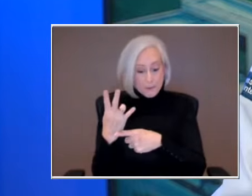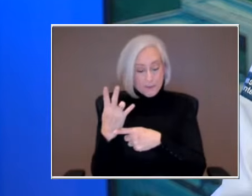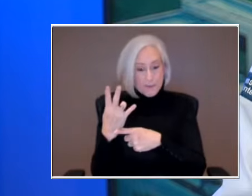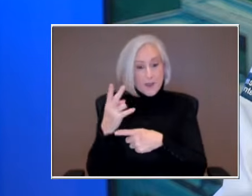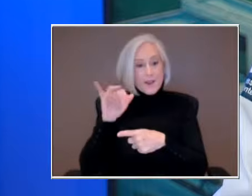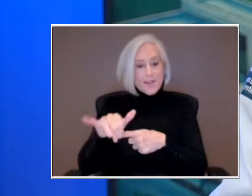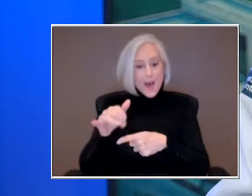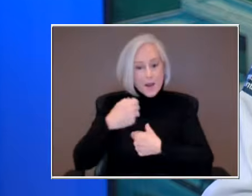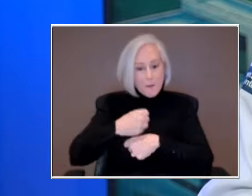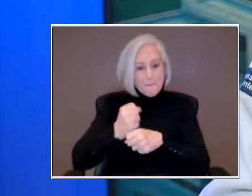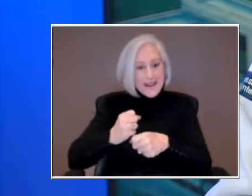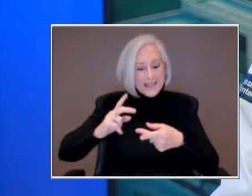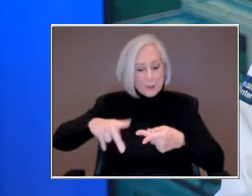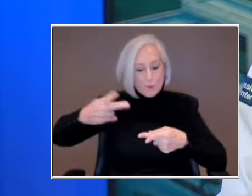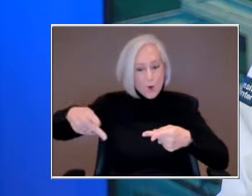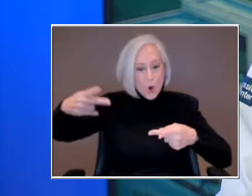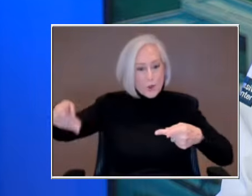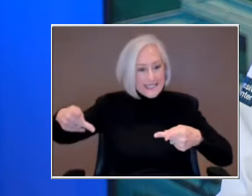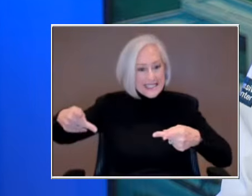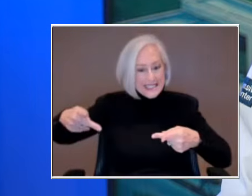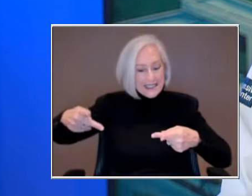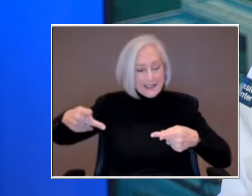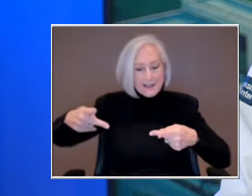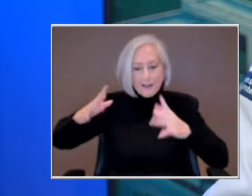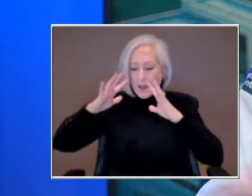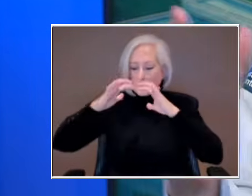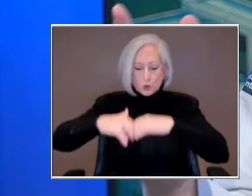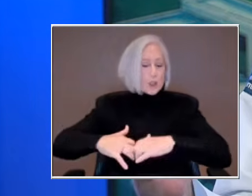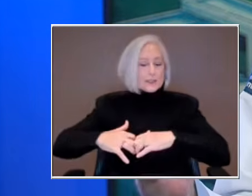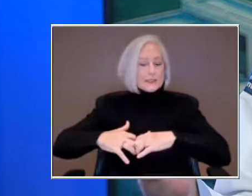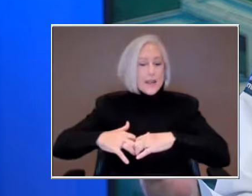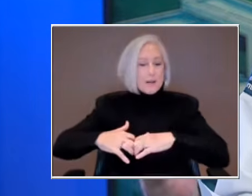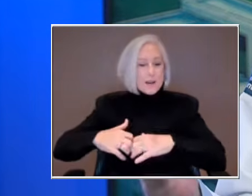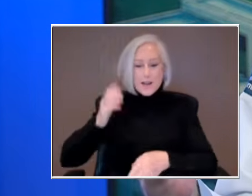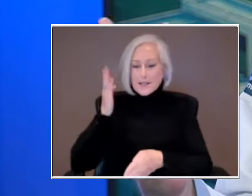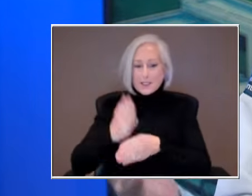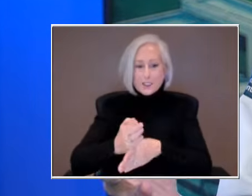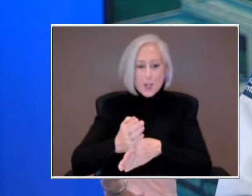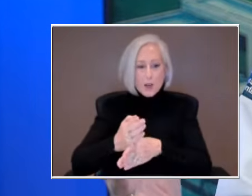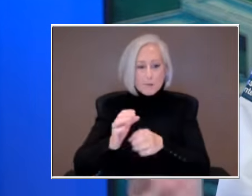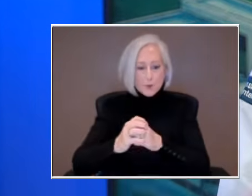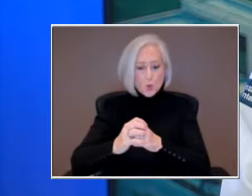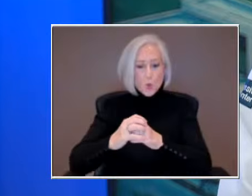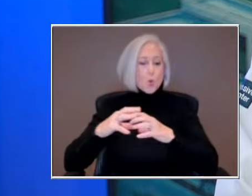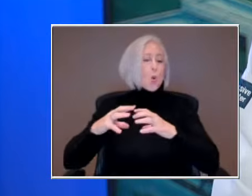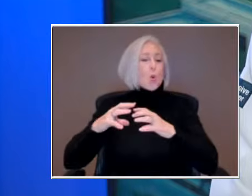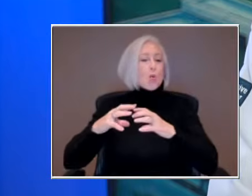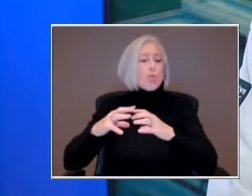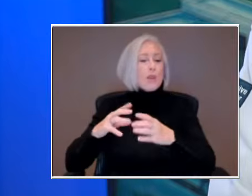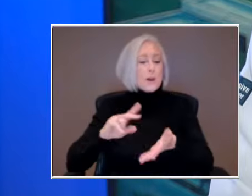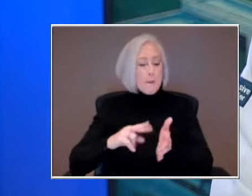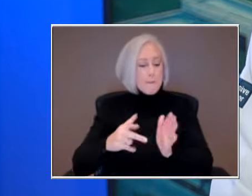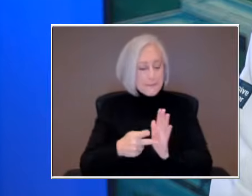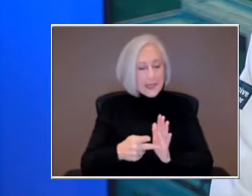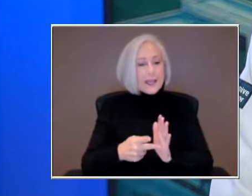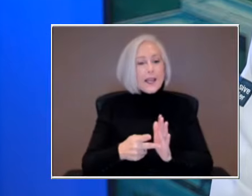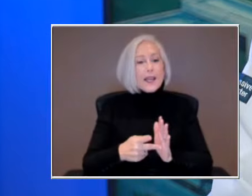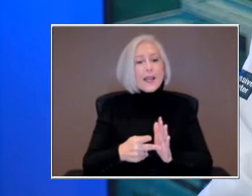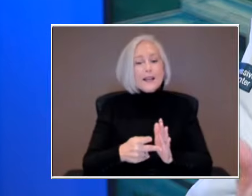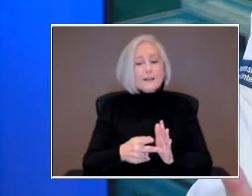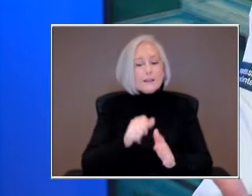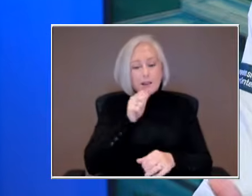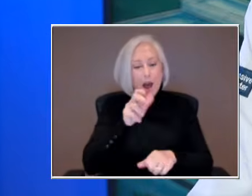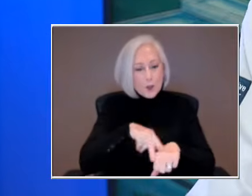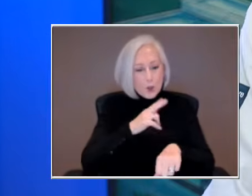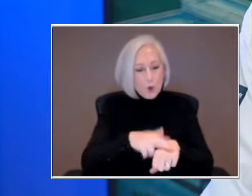and you lose that protein, the ability to shut down the growth is lost and you get abnormal growth in the tumor. It takes time.